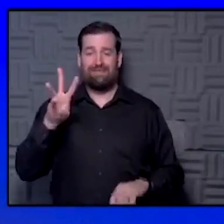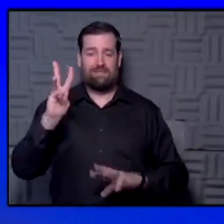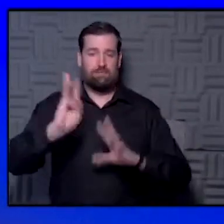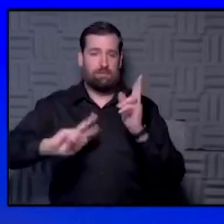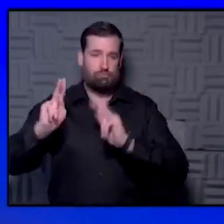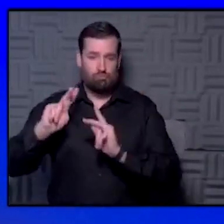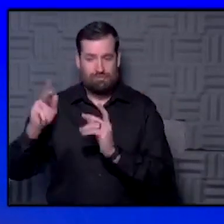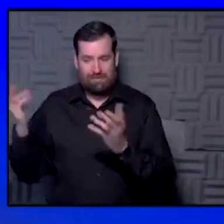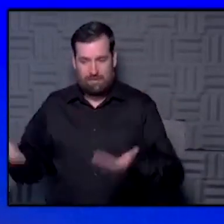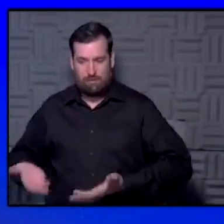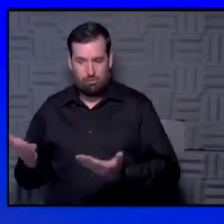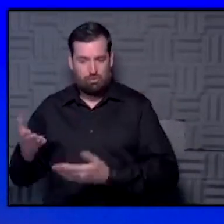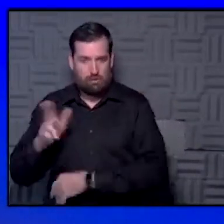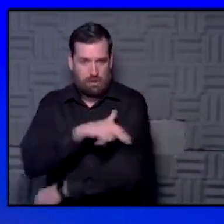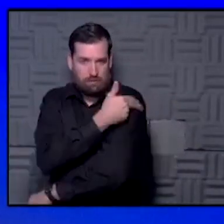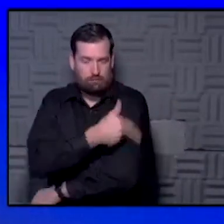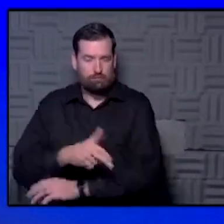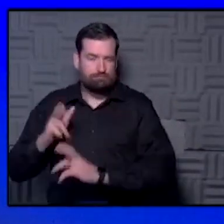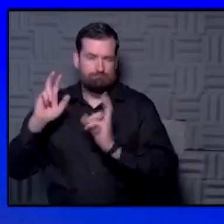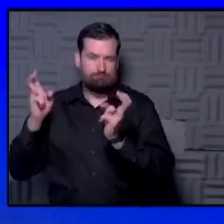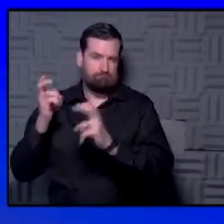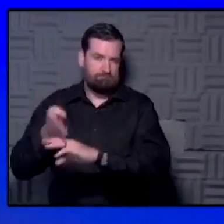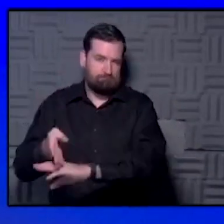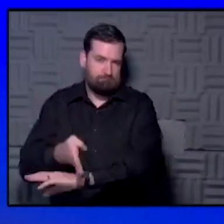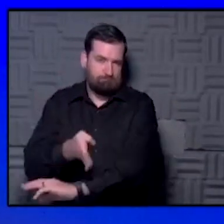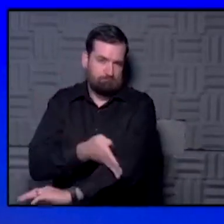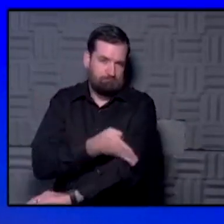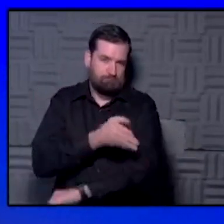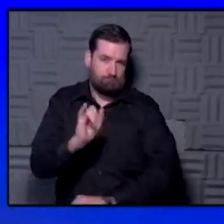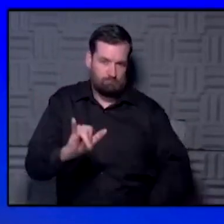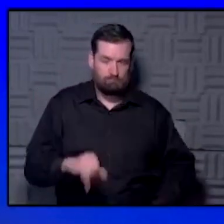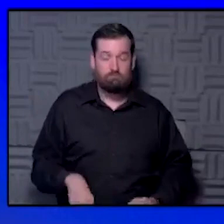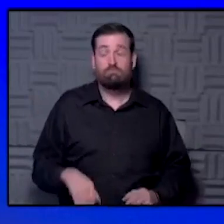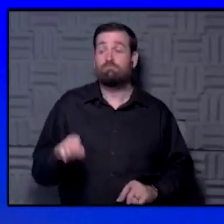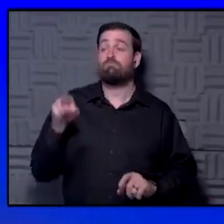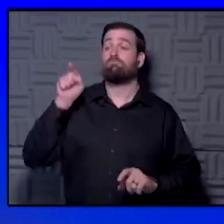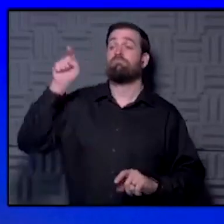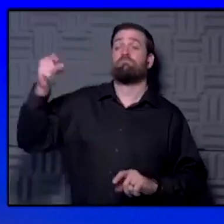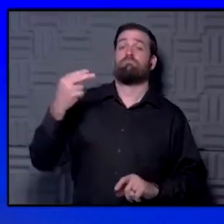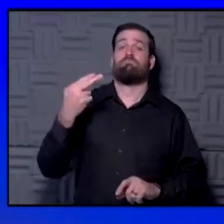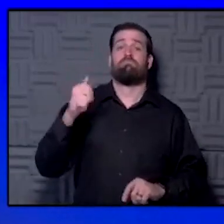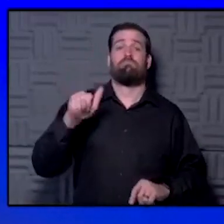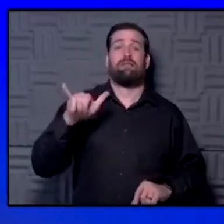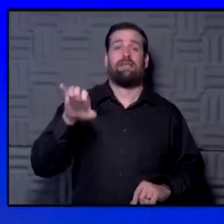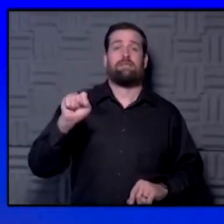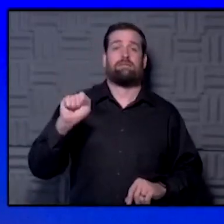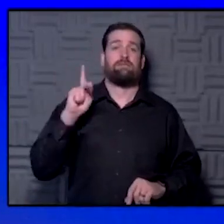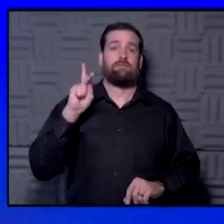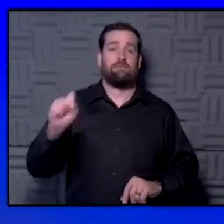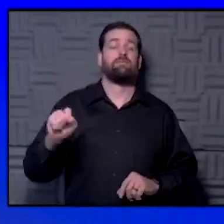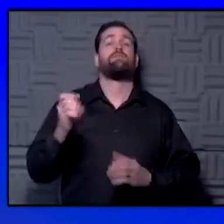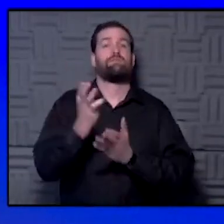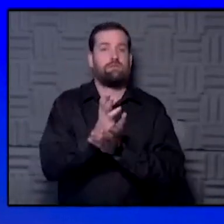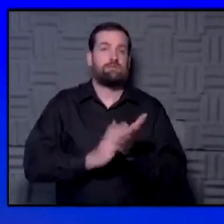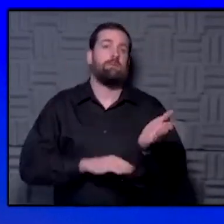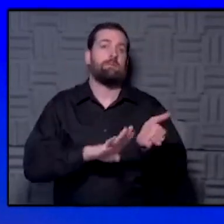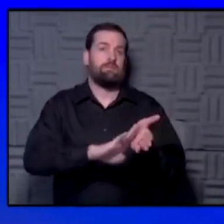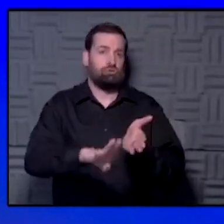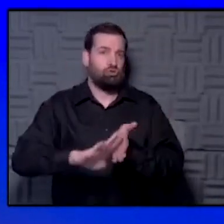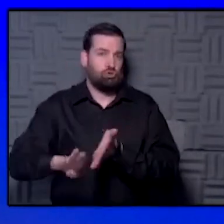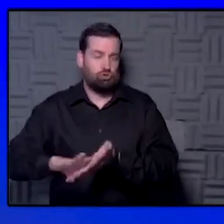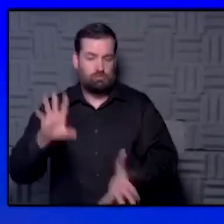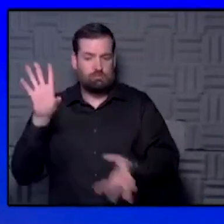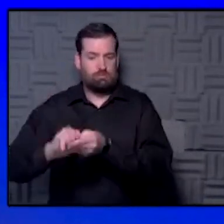in the hospital who are in that recovering status as well. And out in Hays, it seems like they have had some discharge. They have